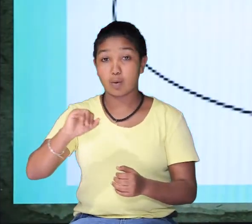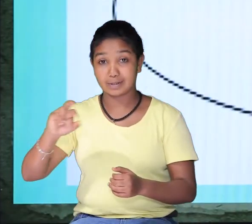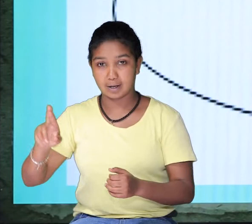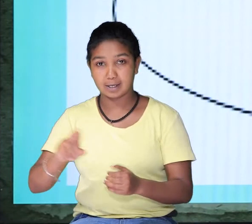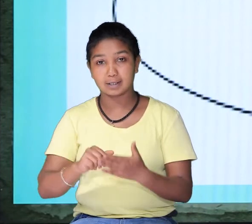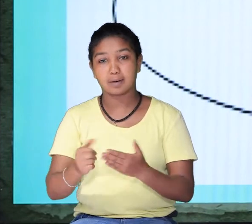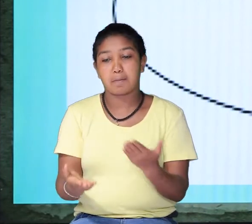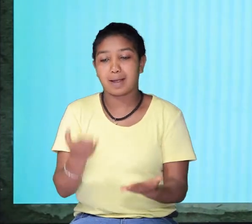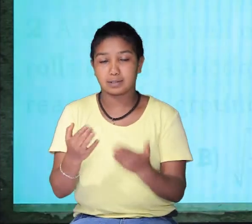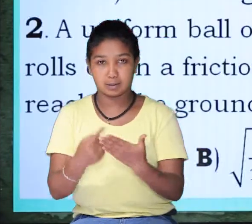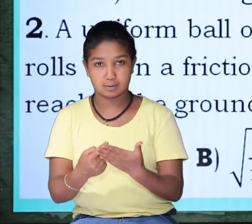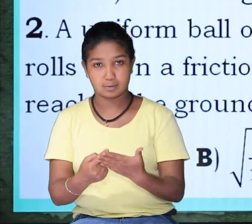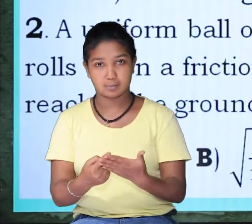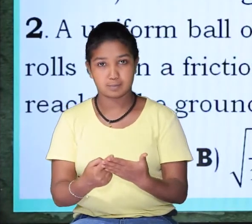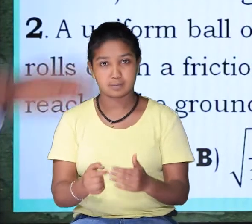have a mass here.